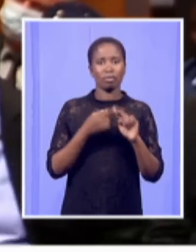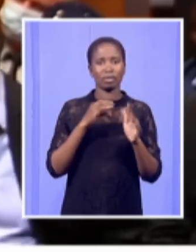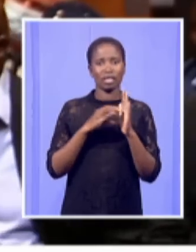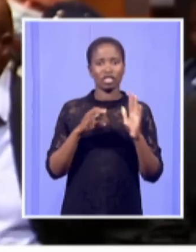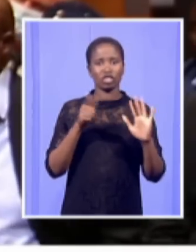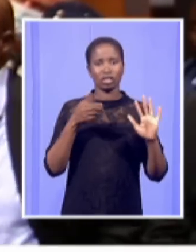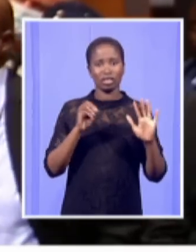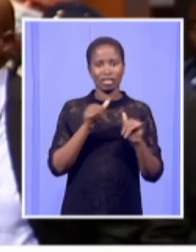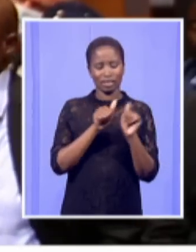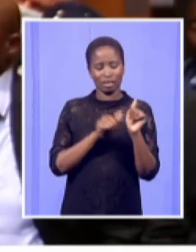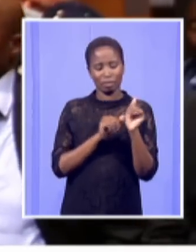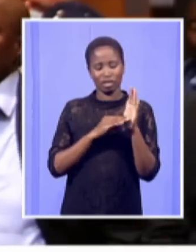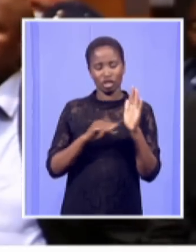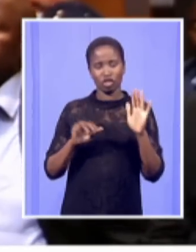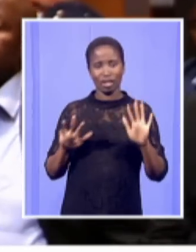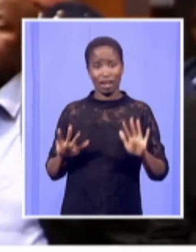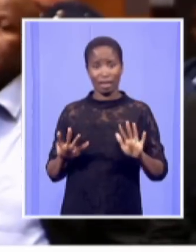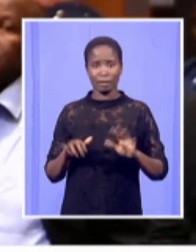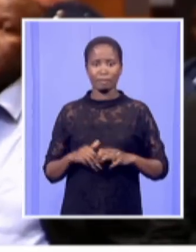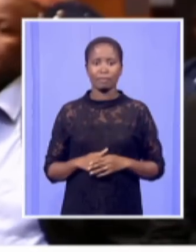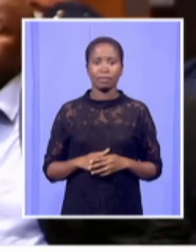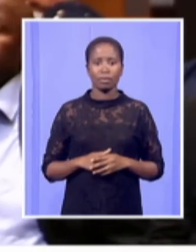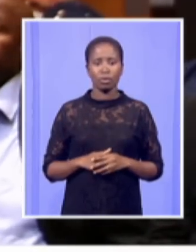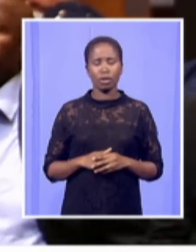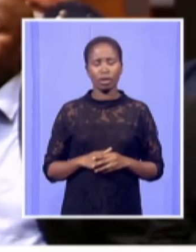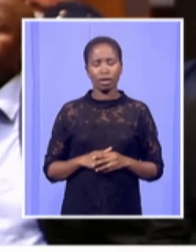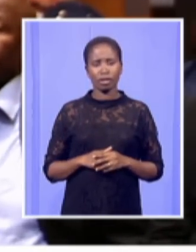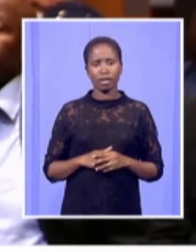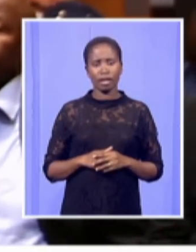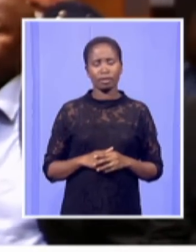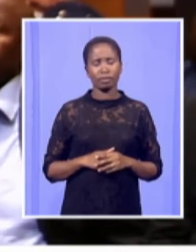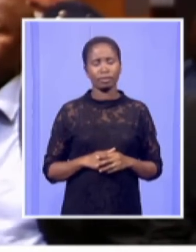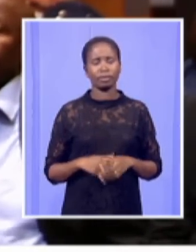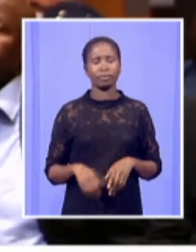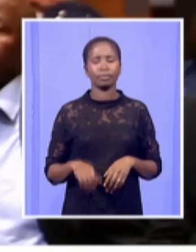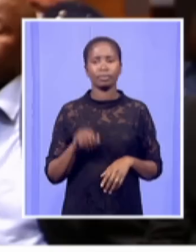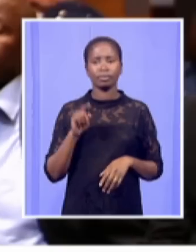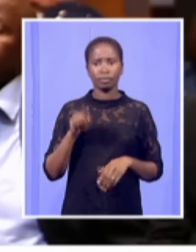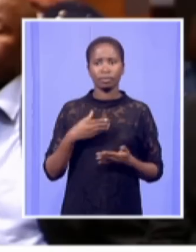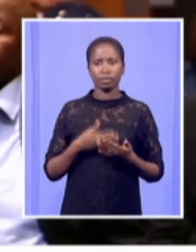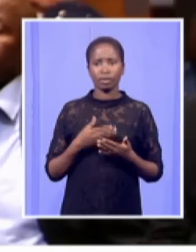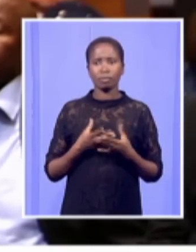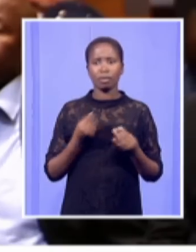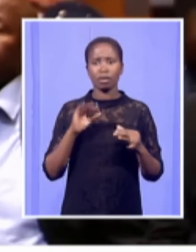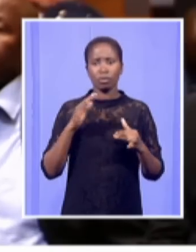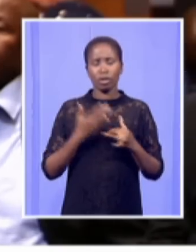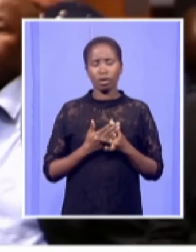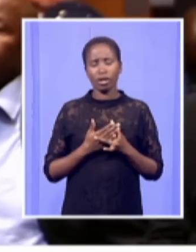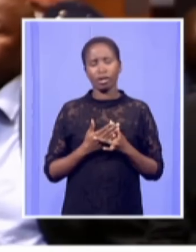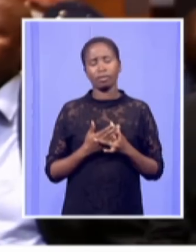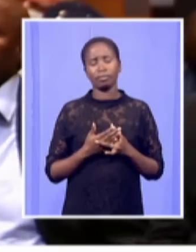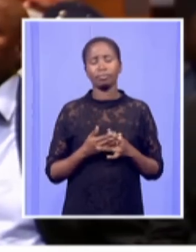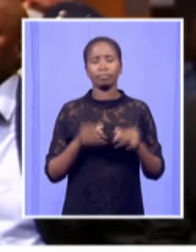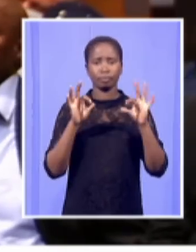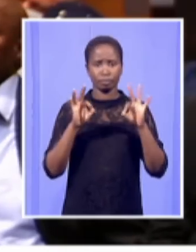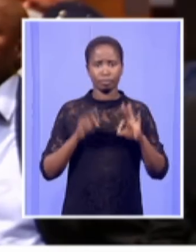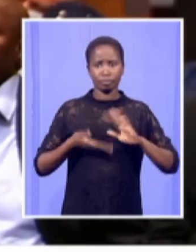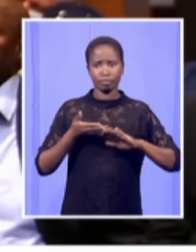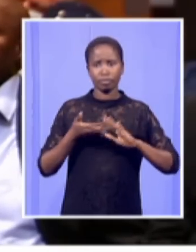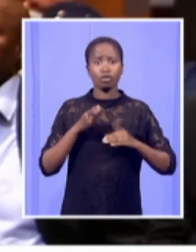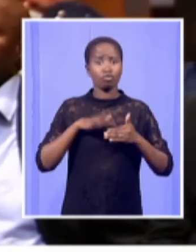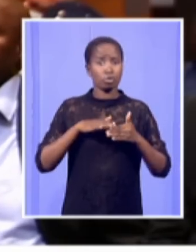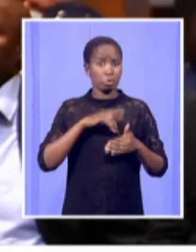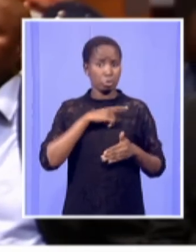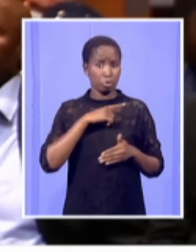9. I am advised that my attorneys cannot prepare my case properly if I am in custody for the following reasons. When